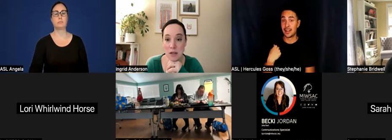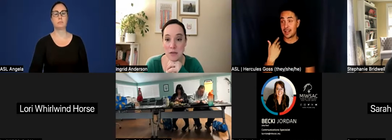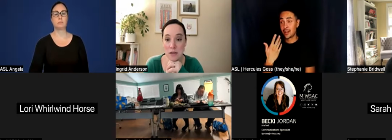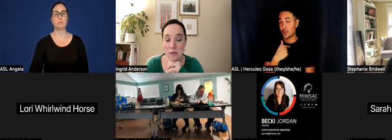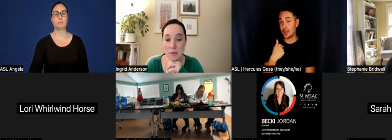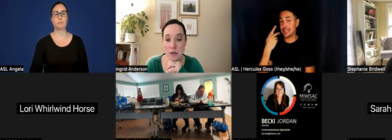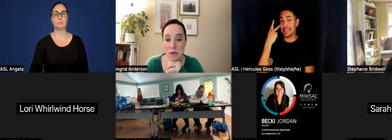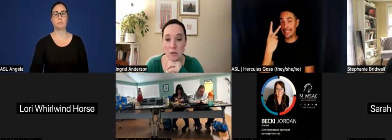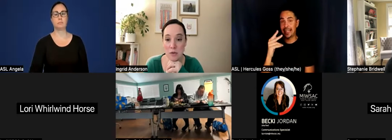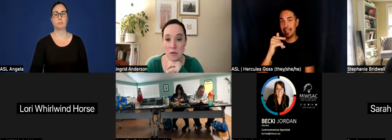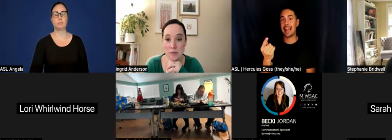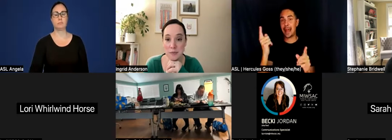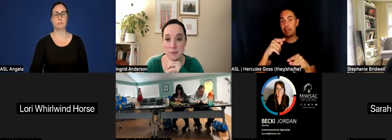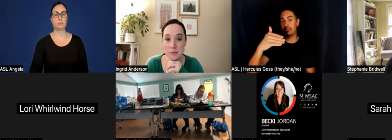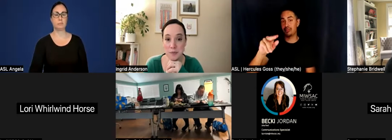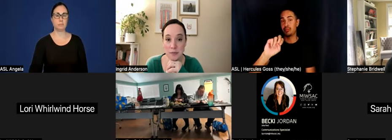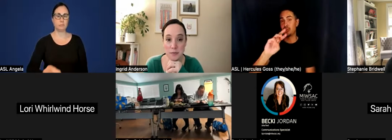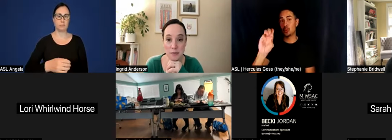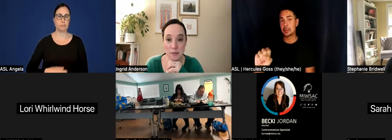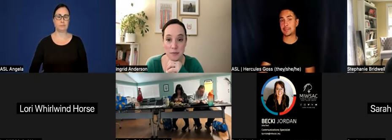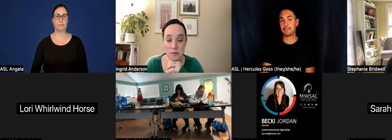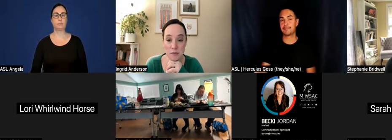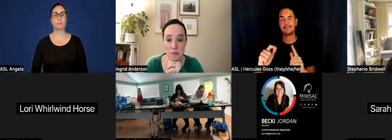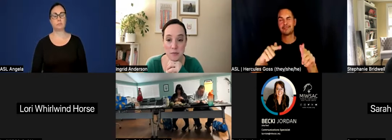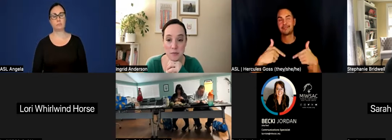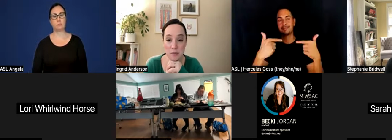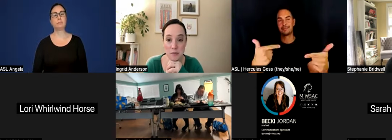seen that even sometimes in the news.